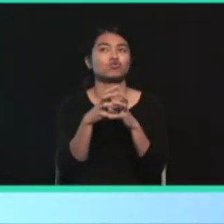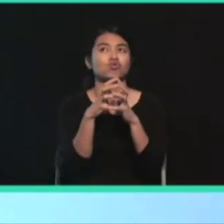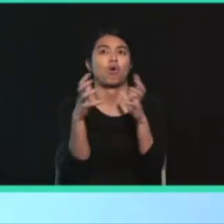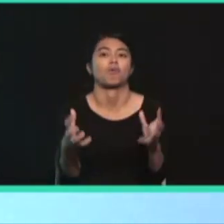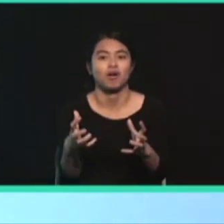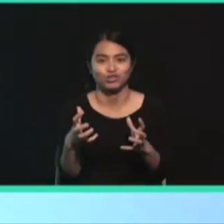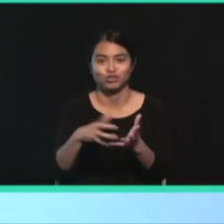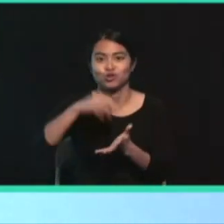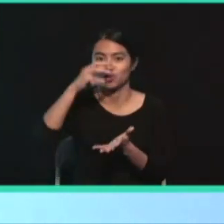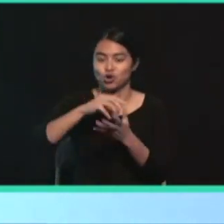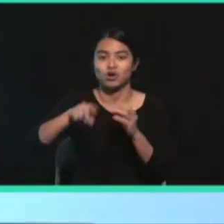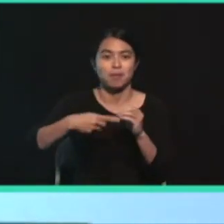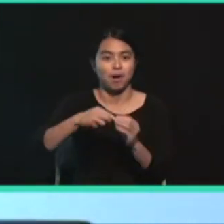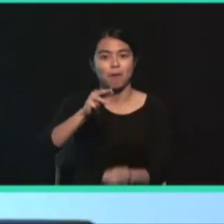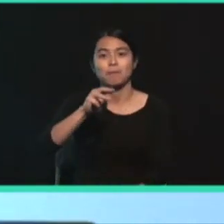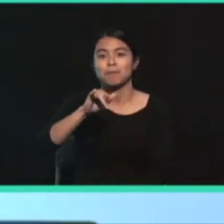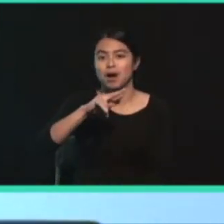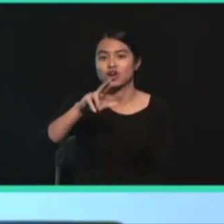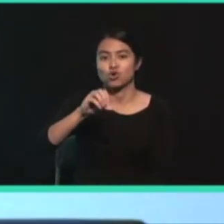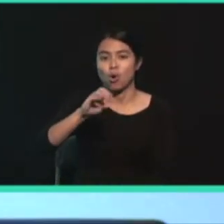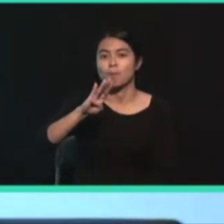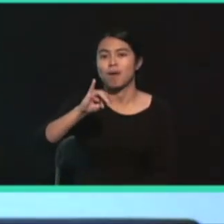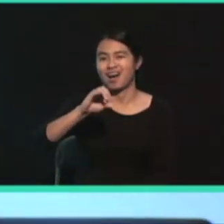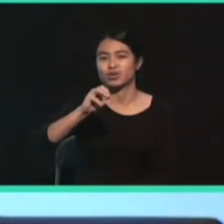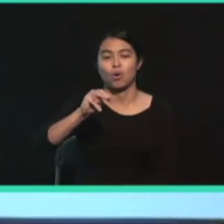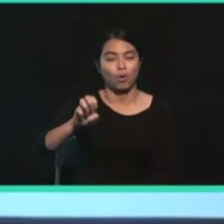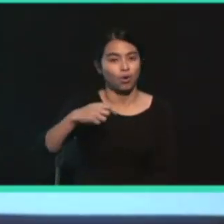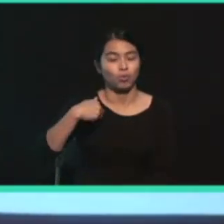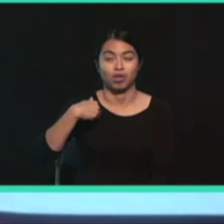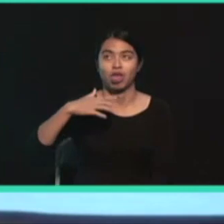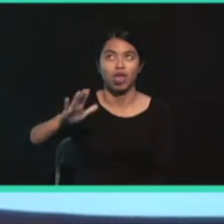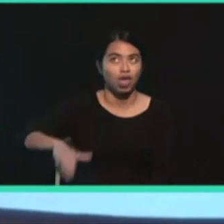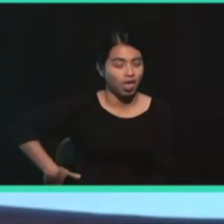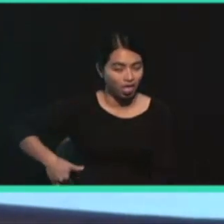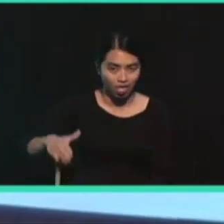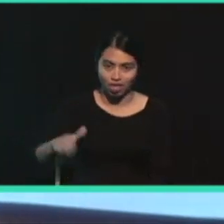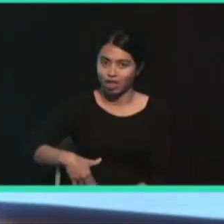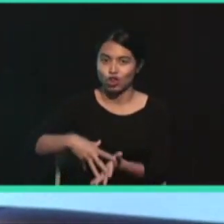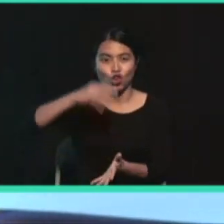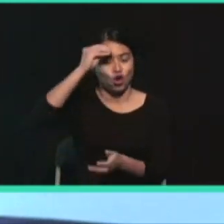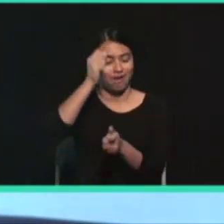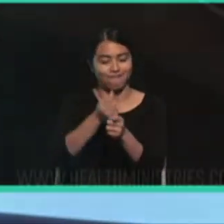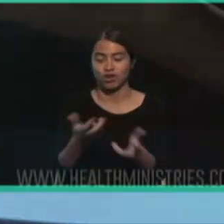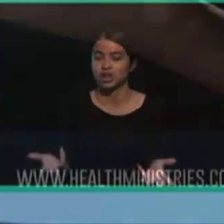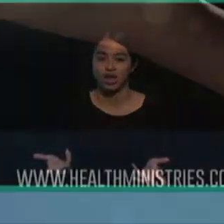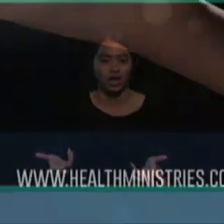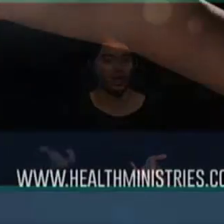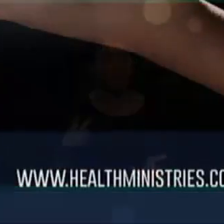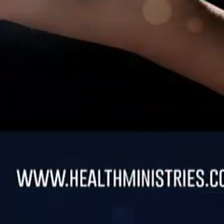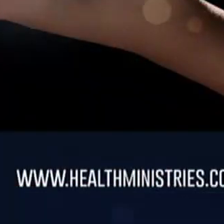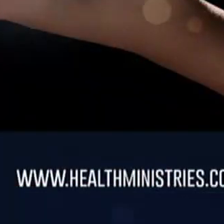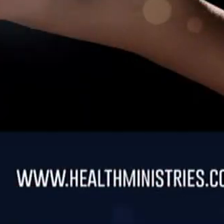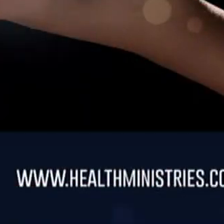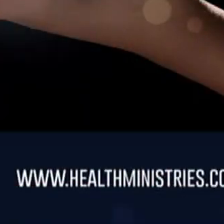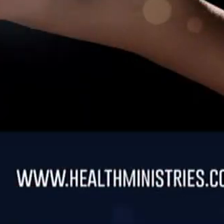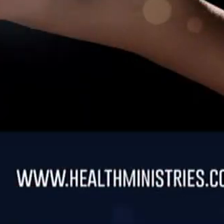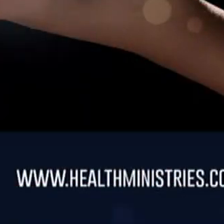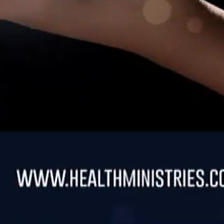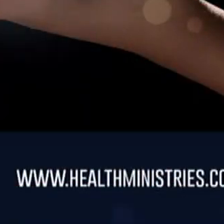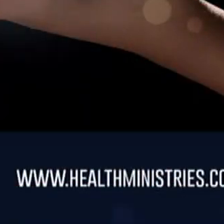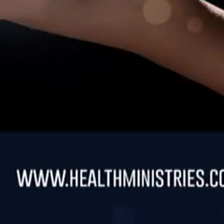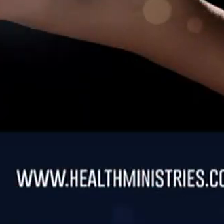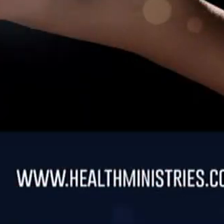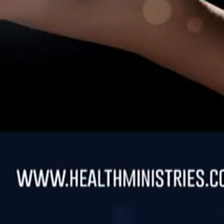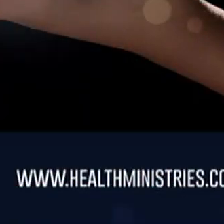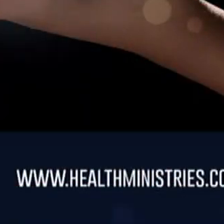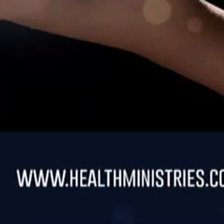know about the microbiome, and we're far from knowing actually everything. So now you might ask, what